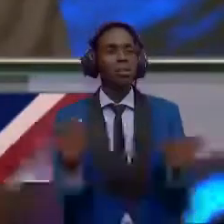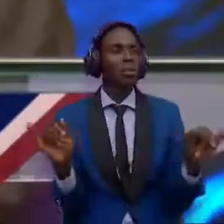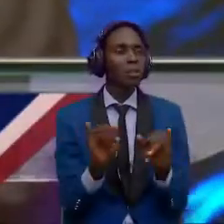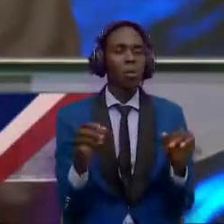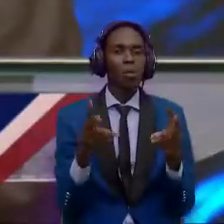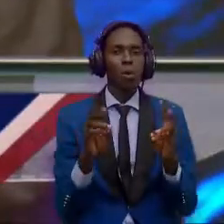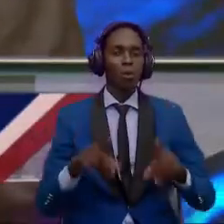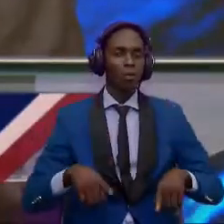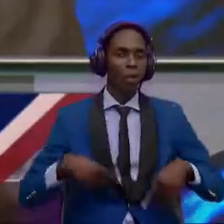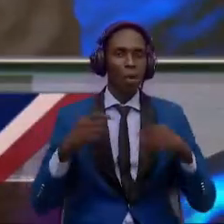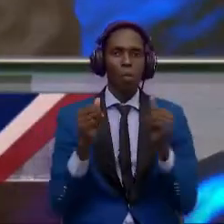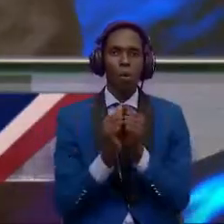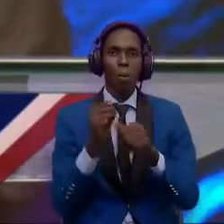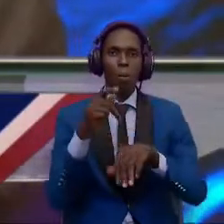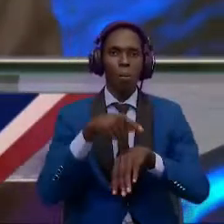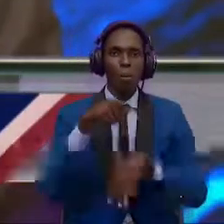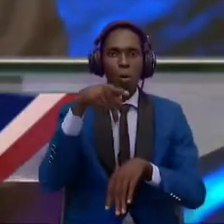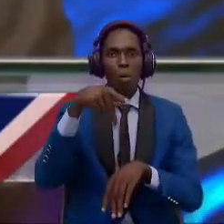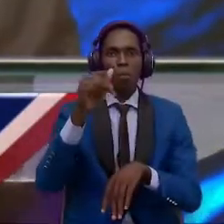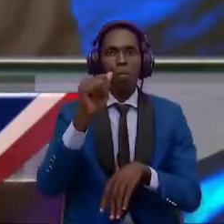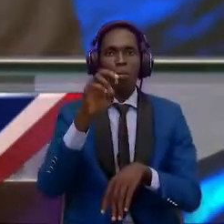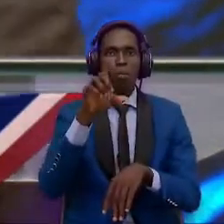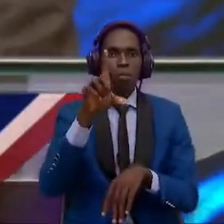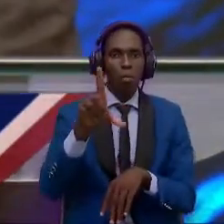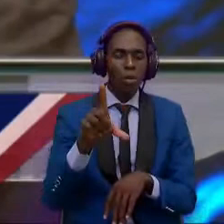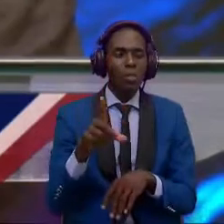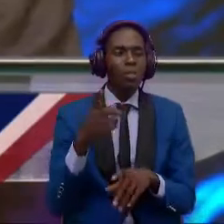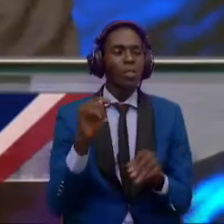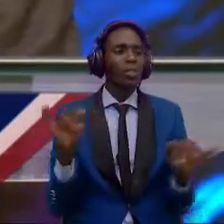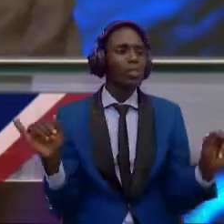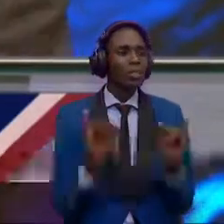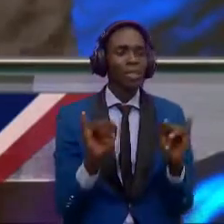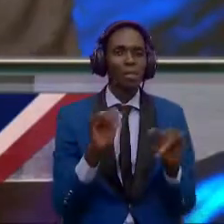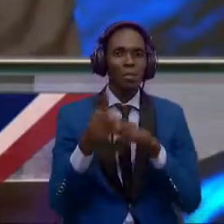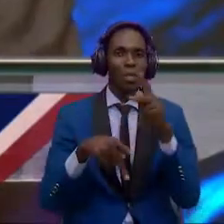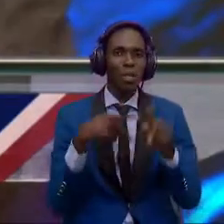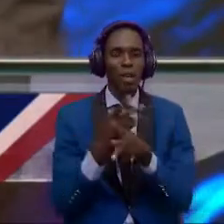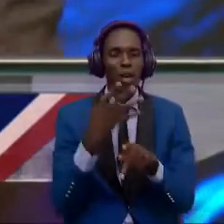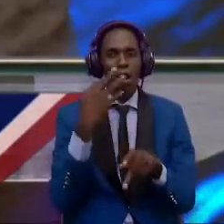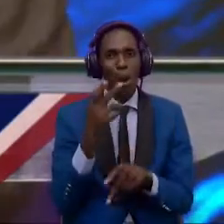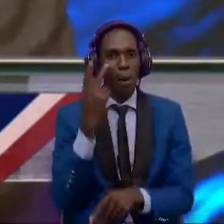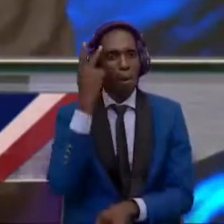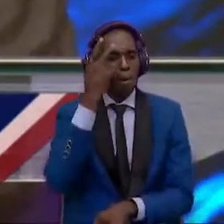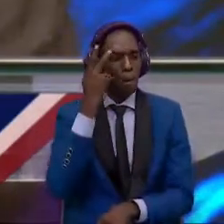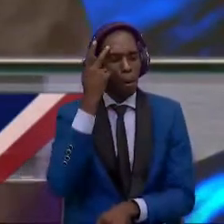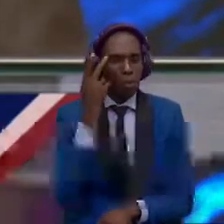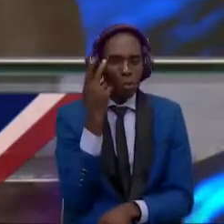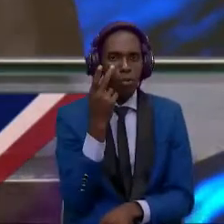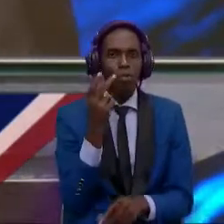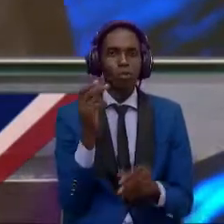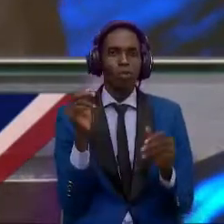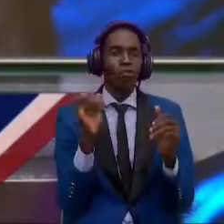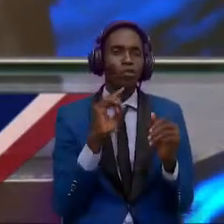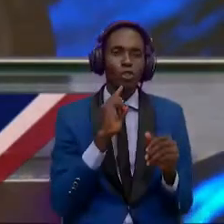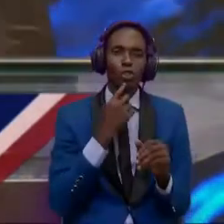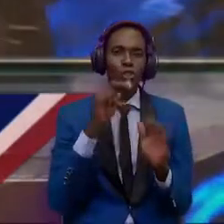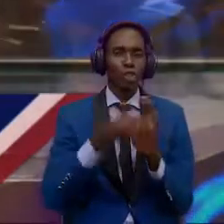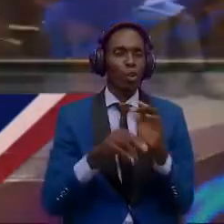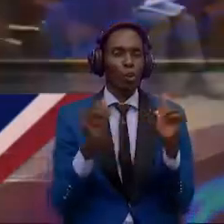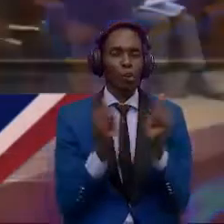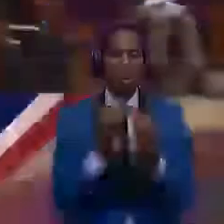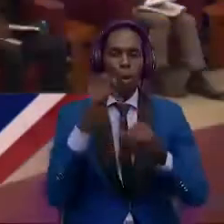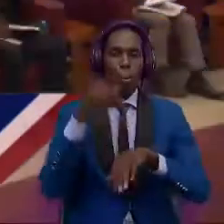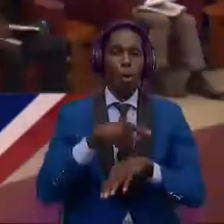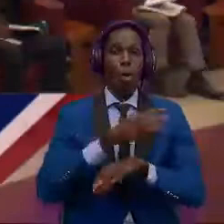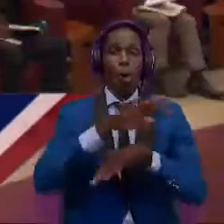manner of life with Paul, and the same kind of purpose, determination, diligence with Paul, all that will